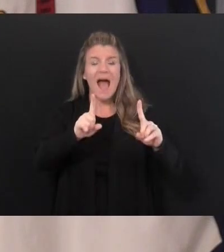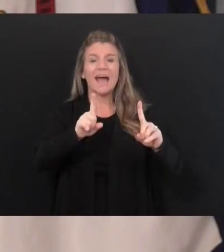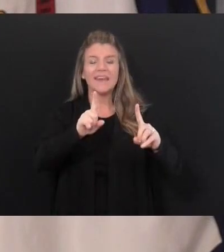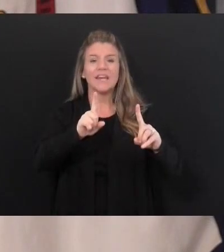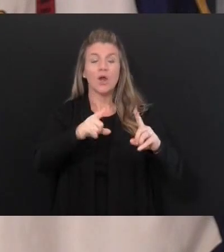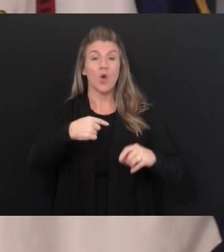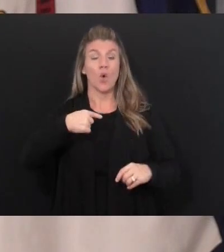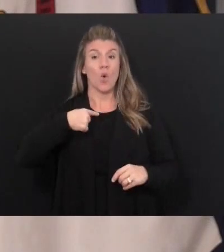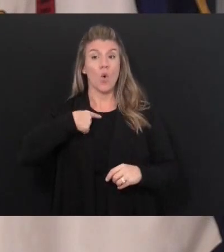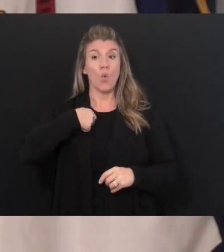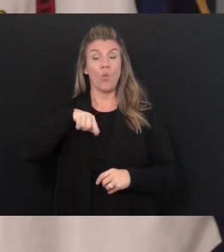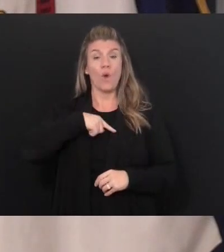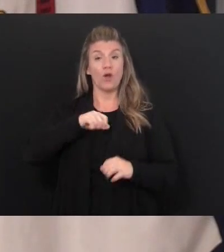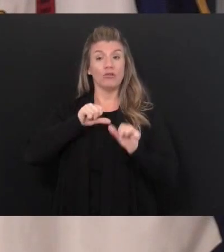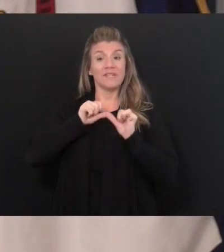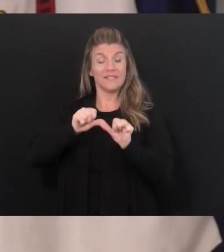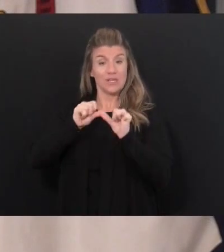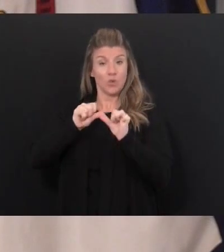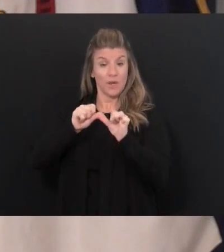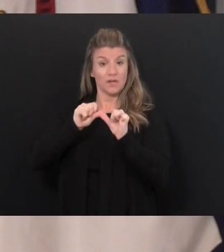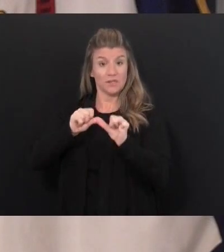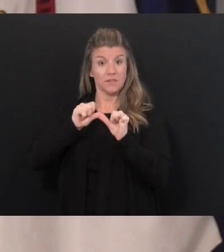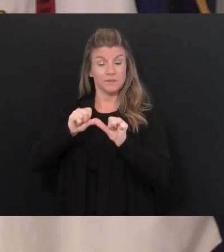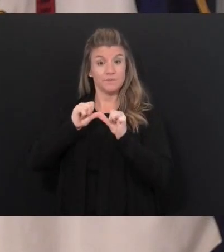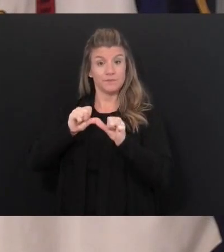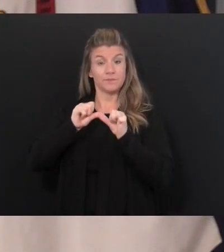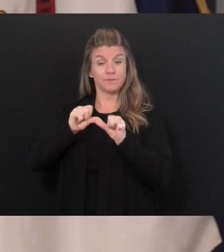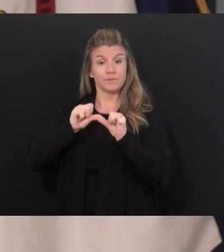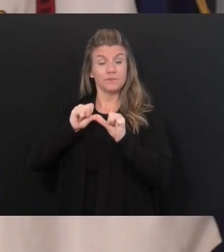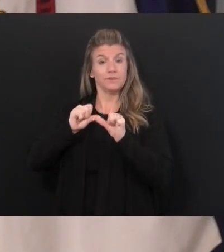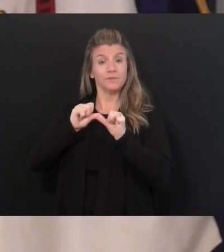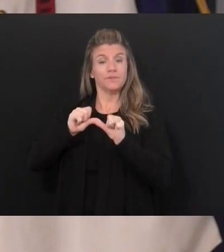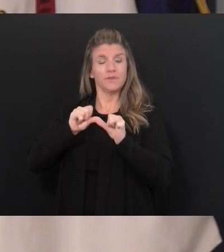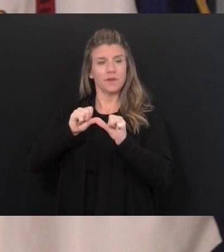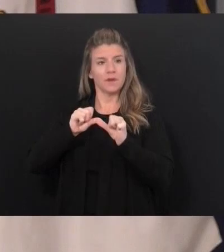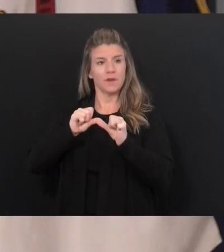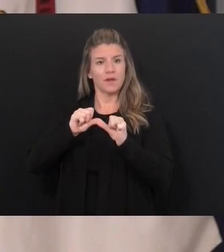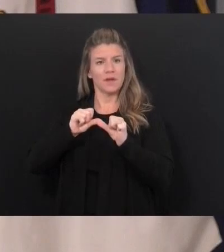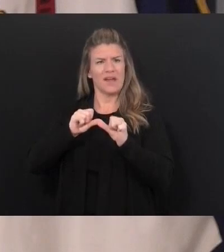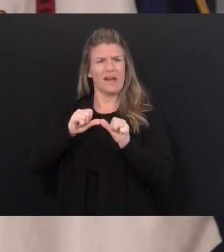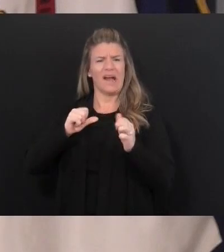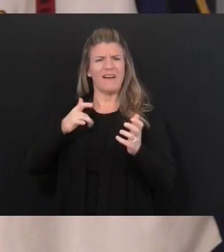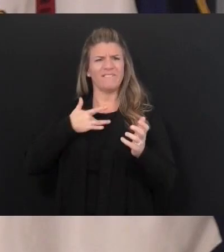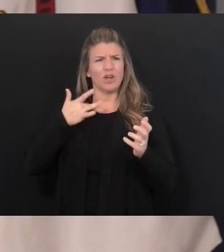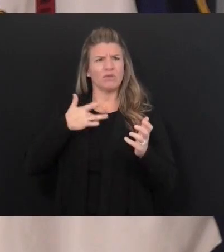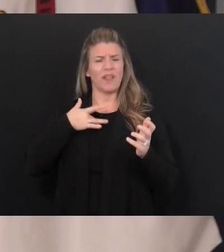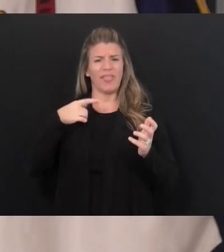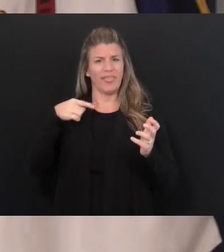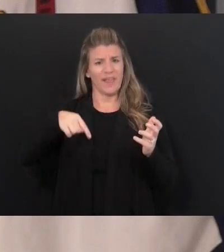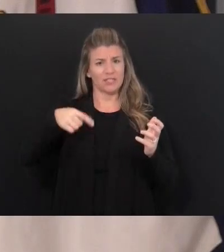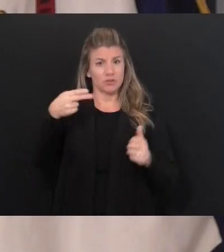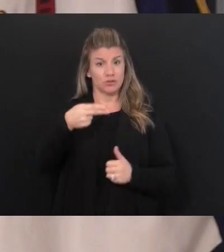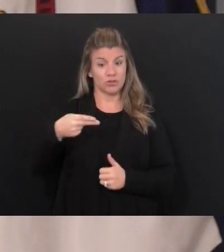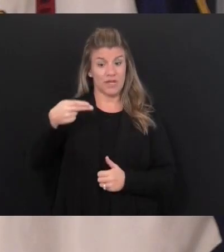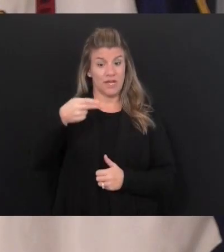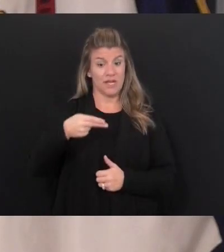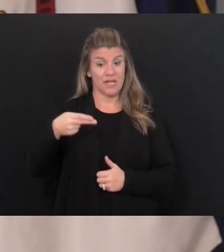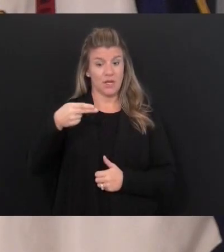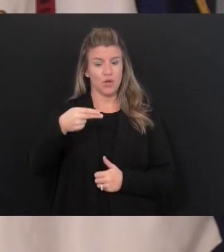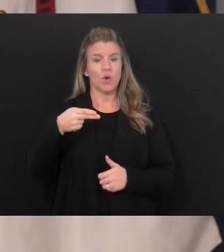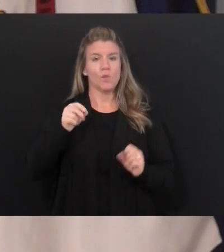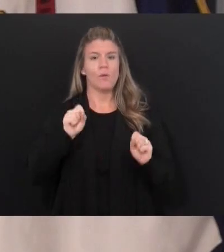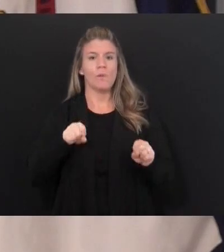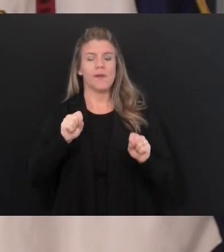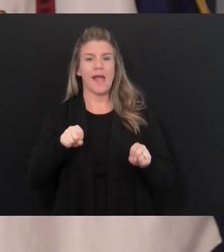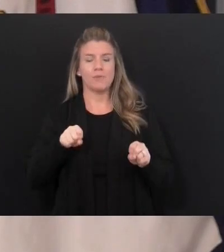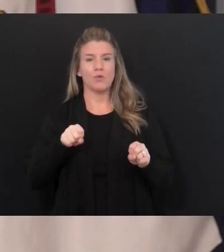we're continuing that I think this coming the Thursday we're going to be able